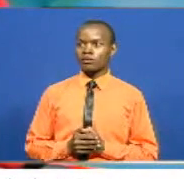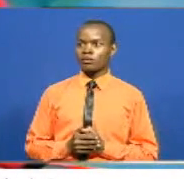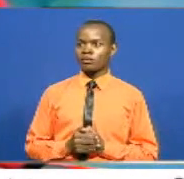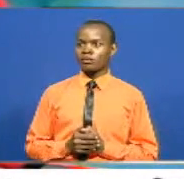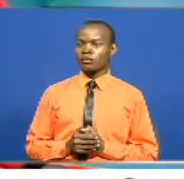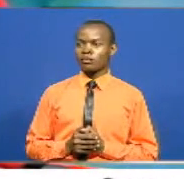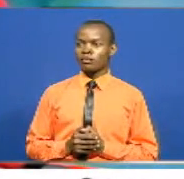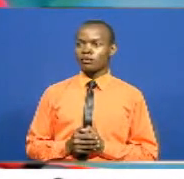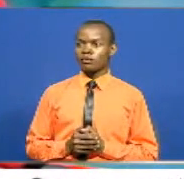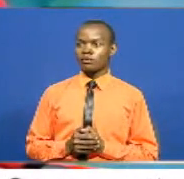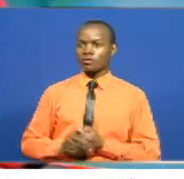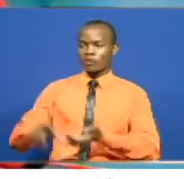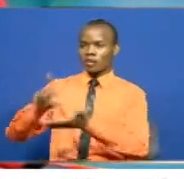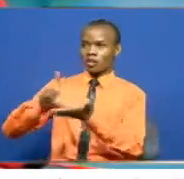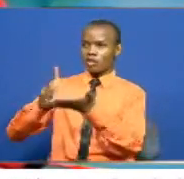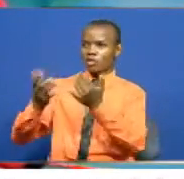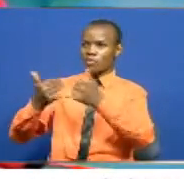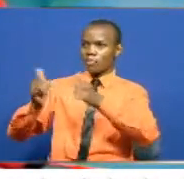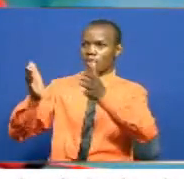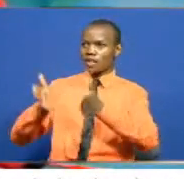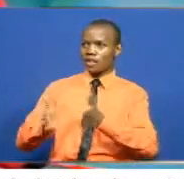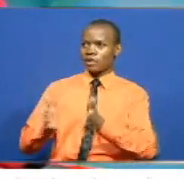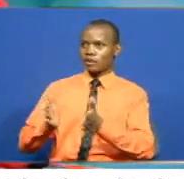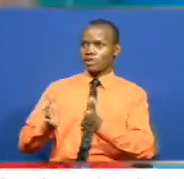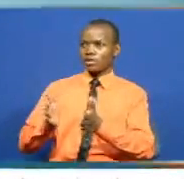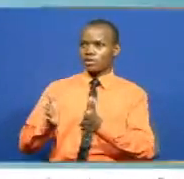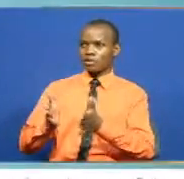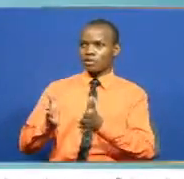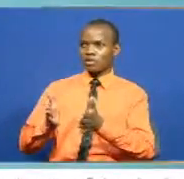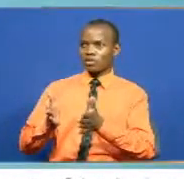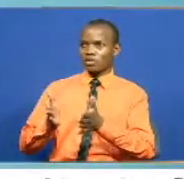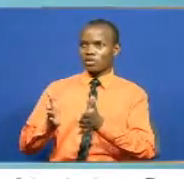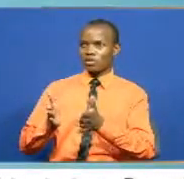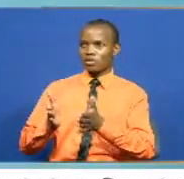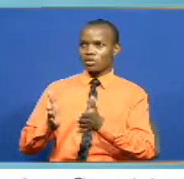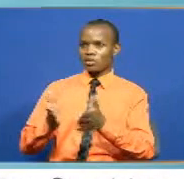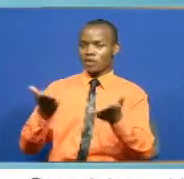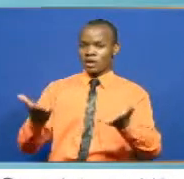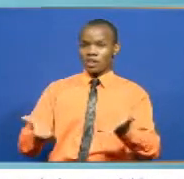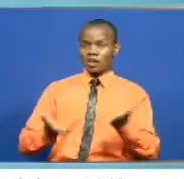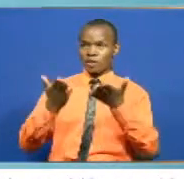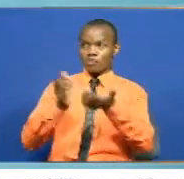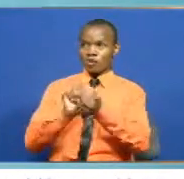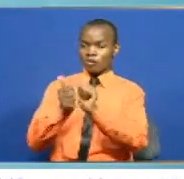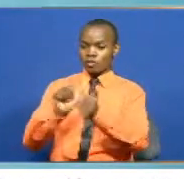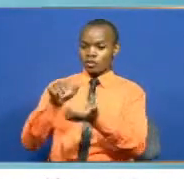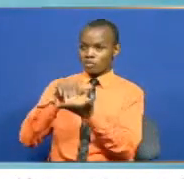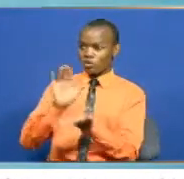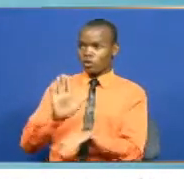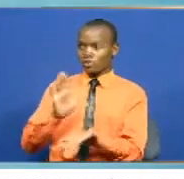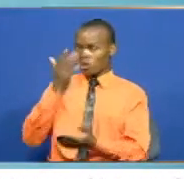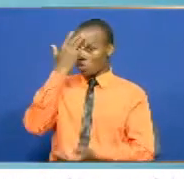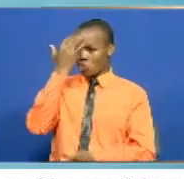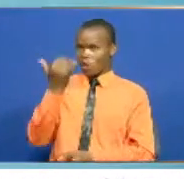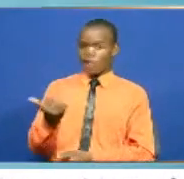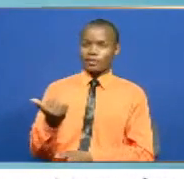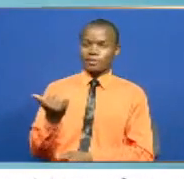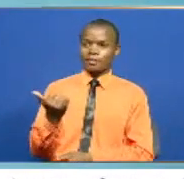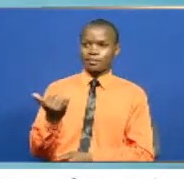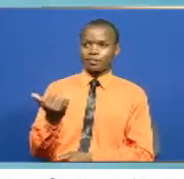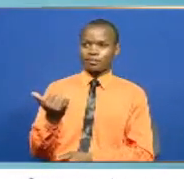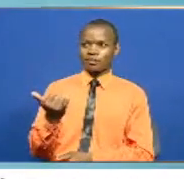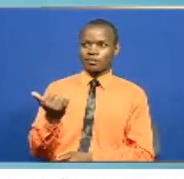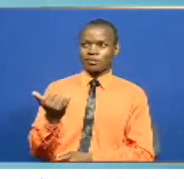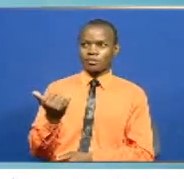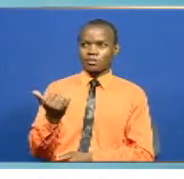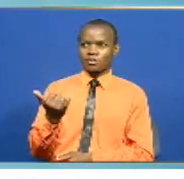For the local players, you know, it's helped to improve their game so much more, you know, because they